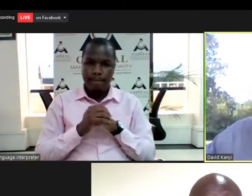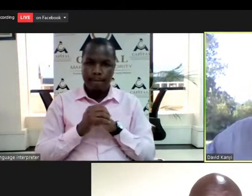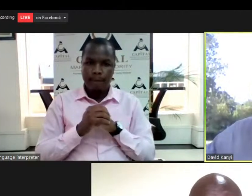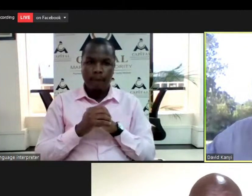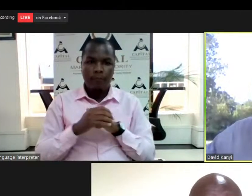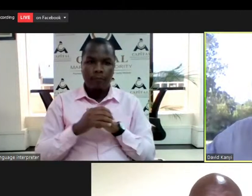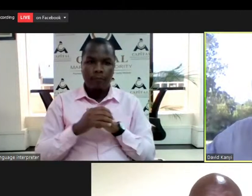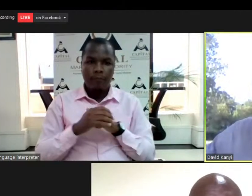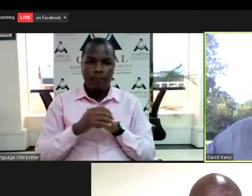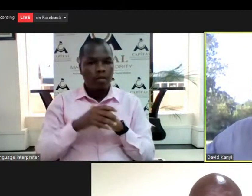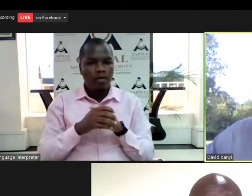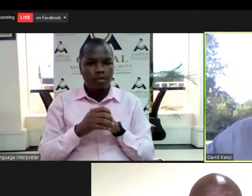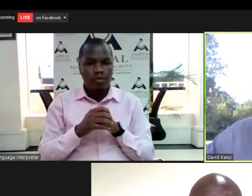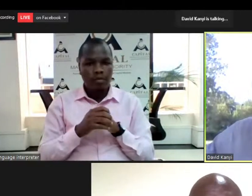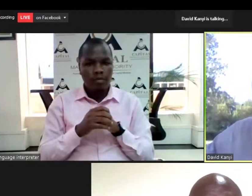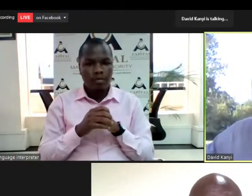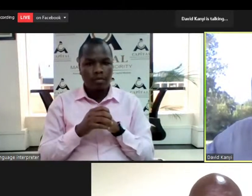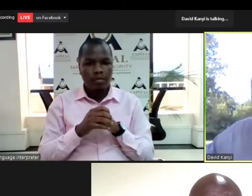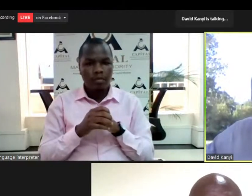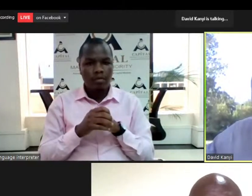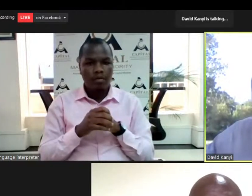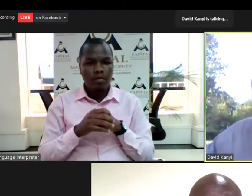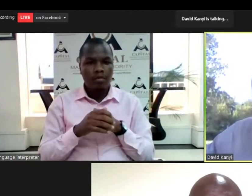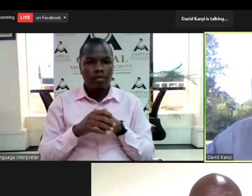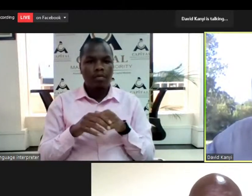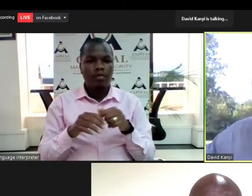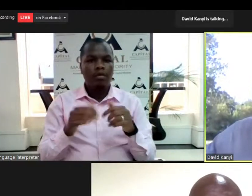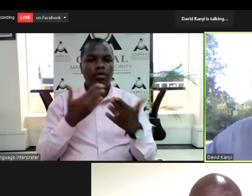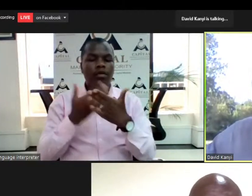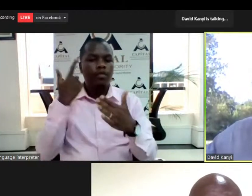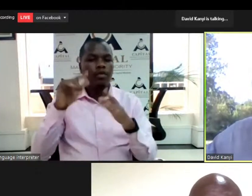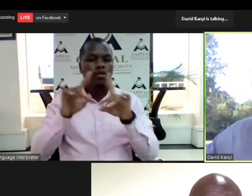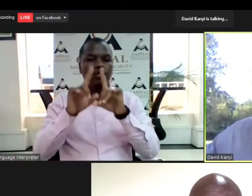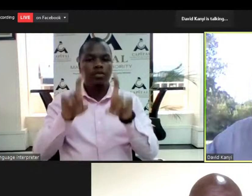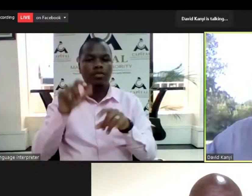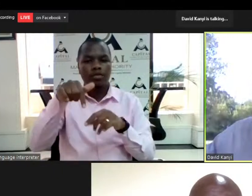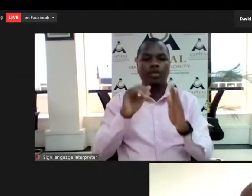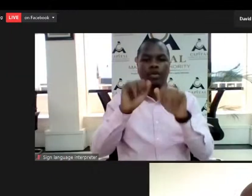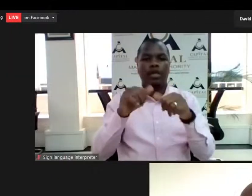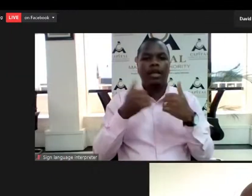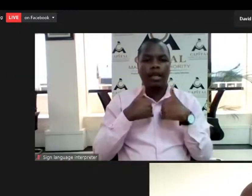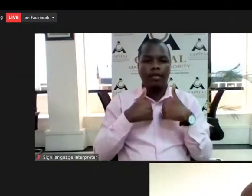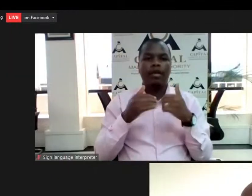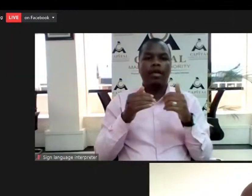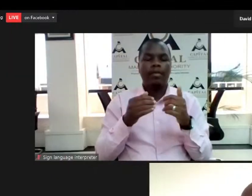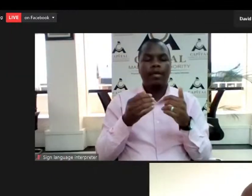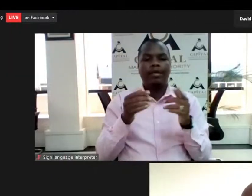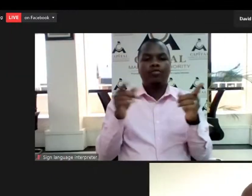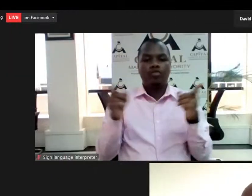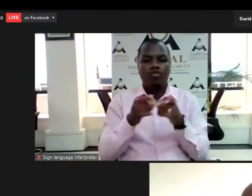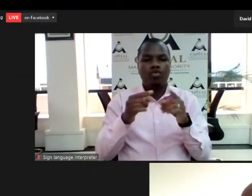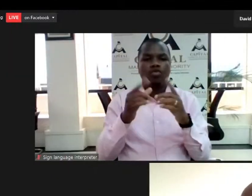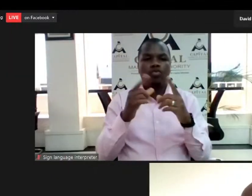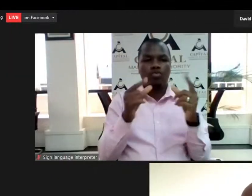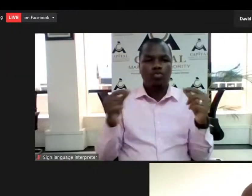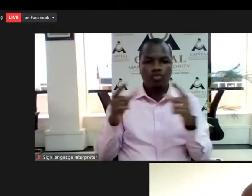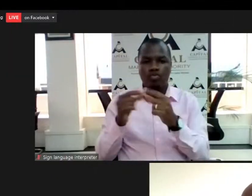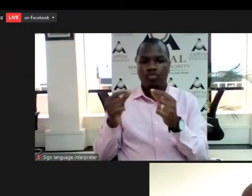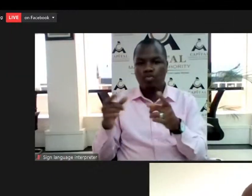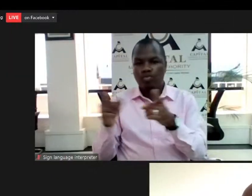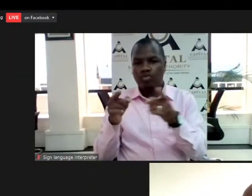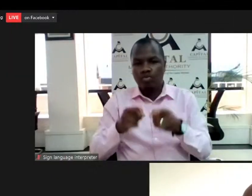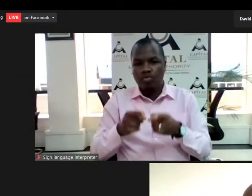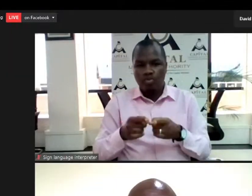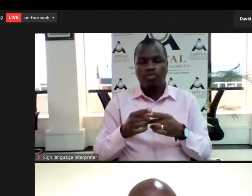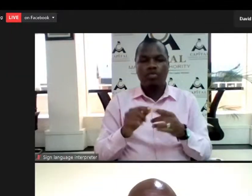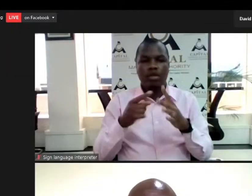Hello, Valentin Kayesi. Hello, thank you for the session today. Really insightful, and we look forward to taking shots. And I'll